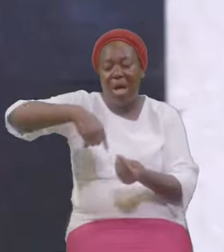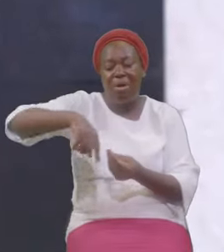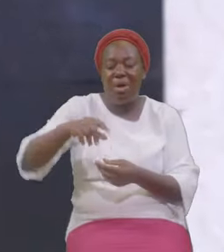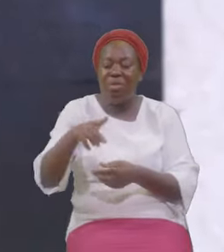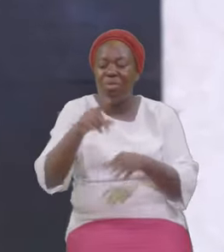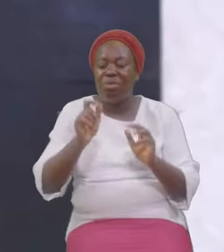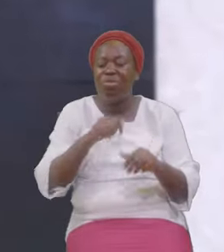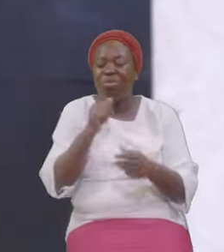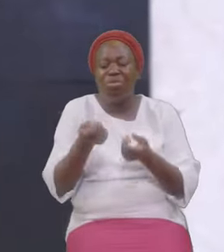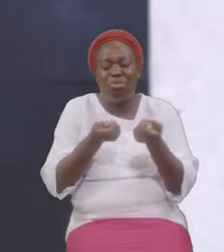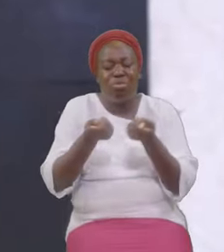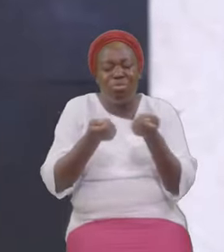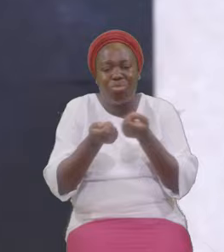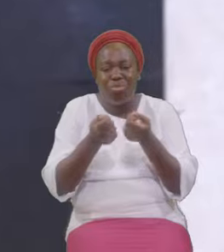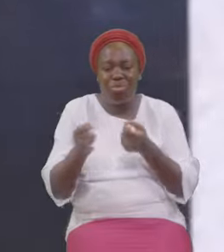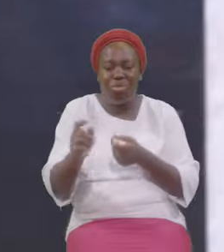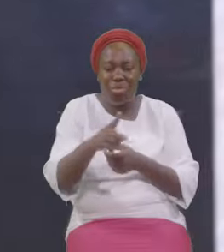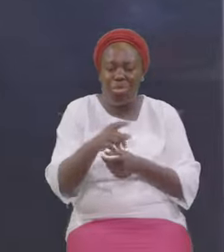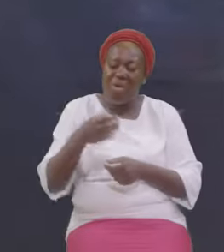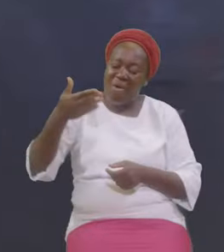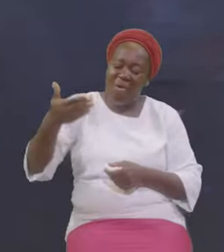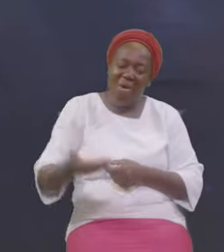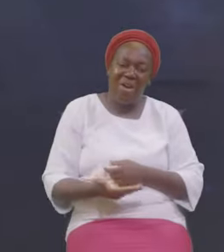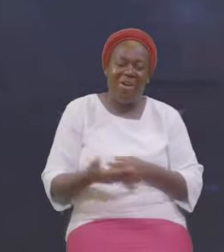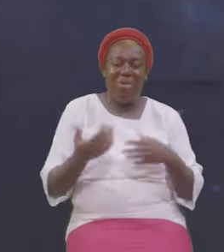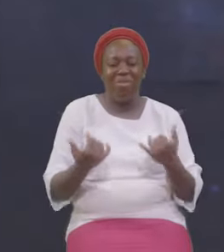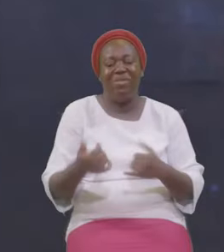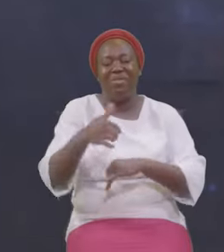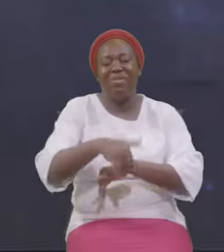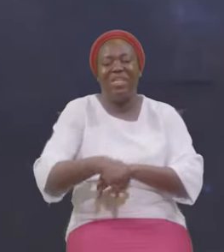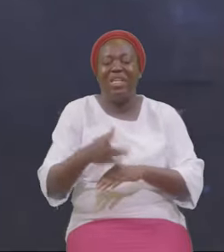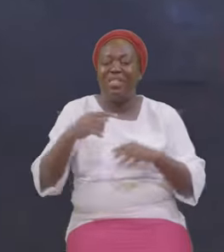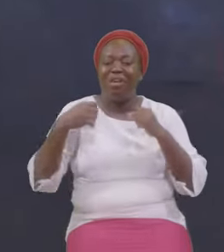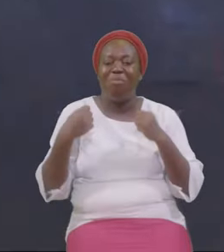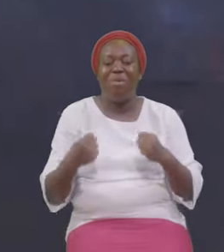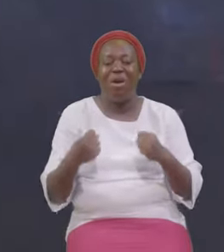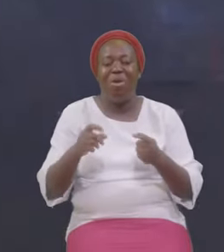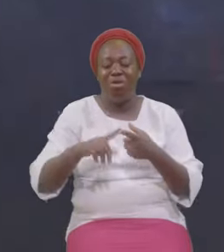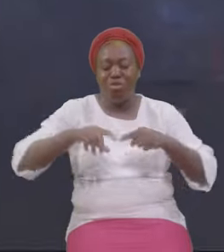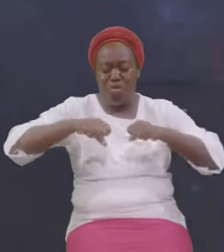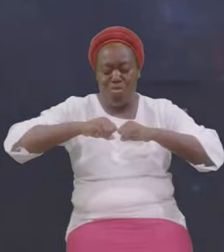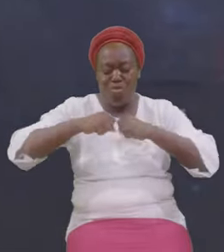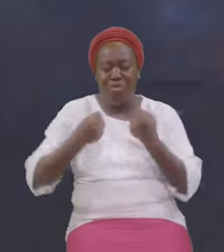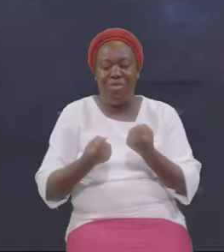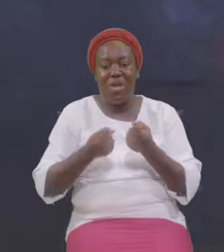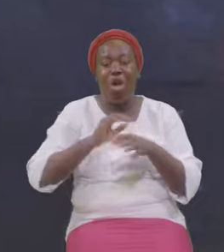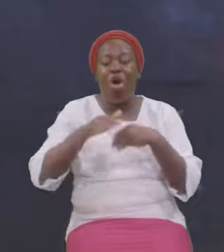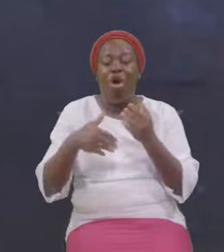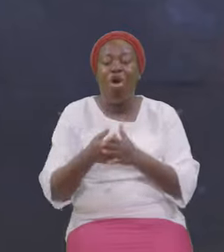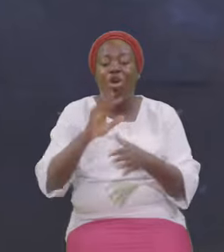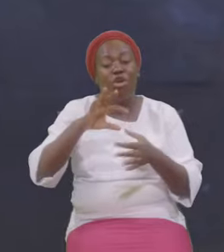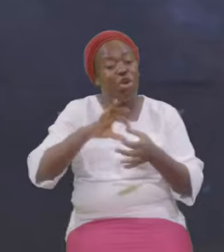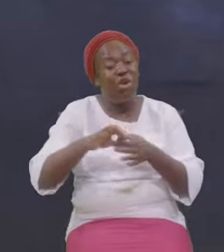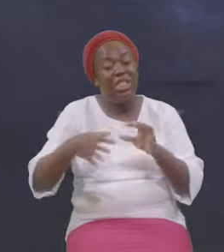you. Welcome tonight, the power to break all your chains, that